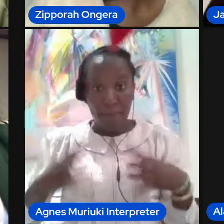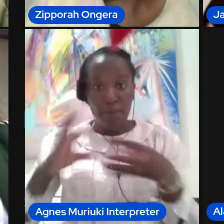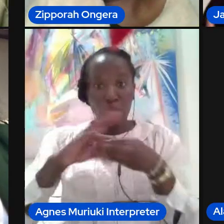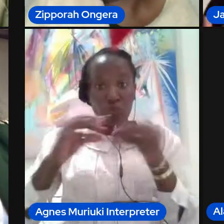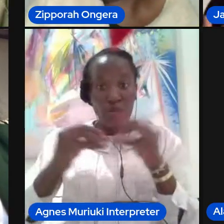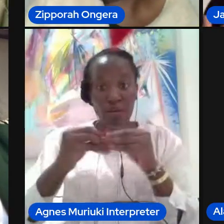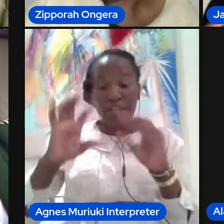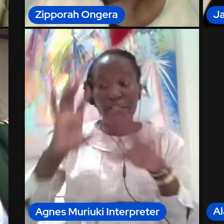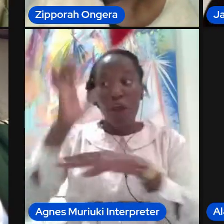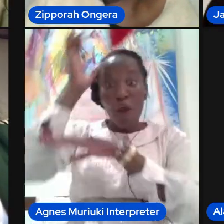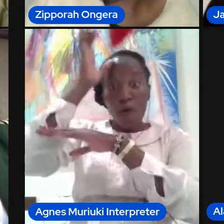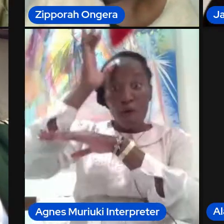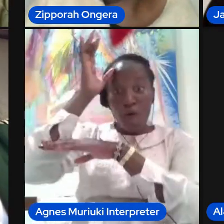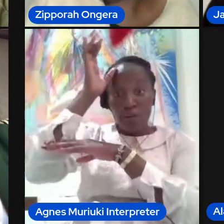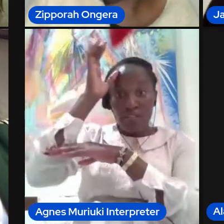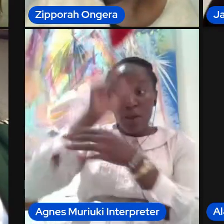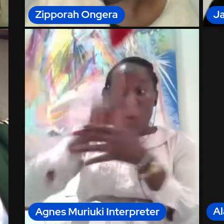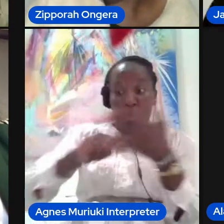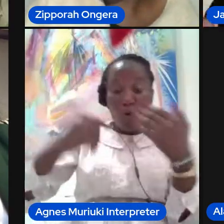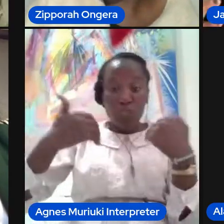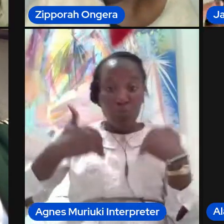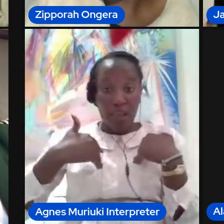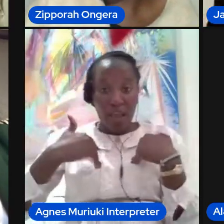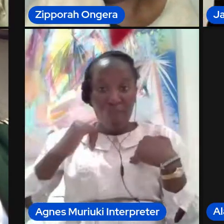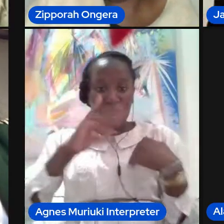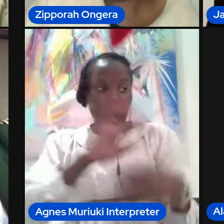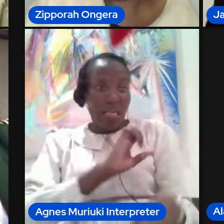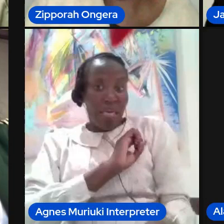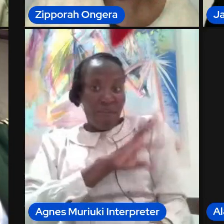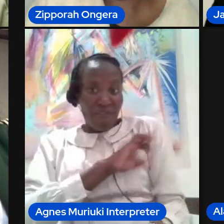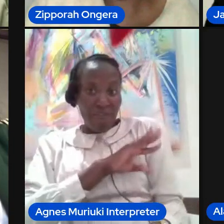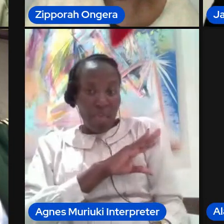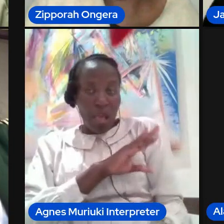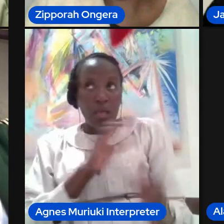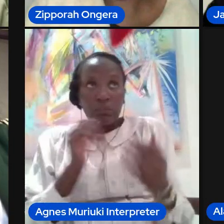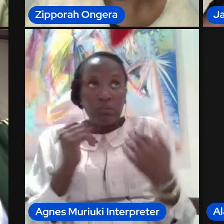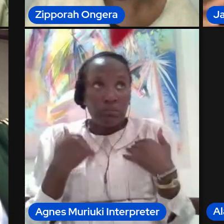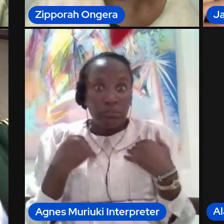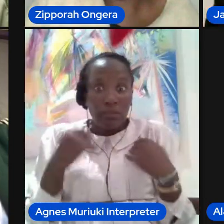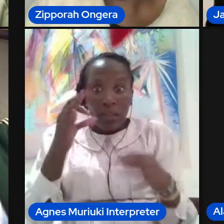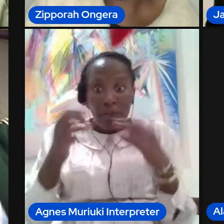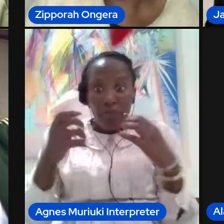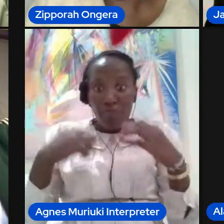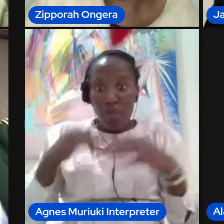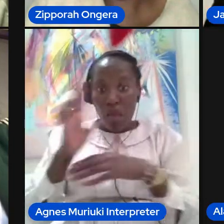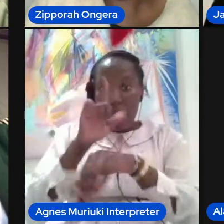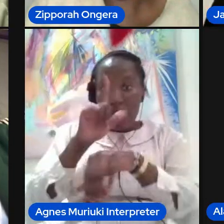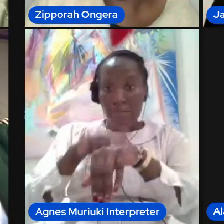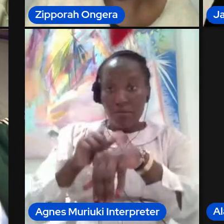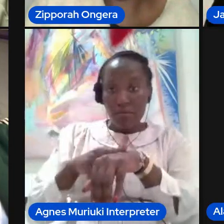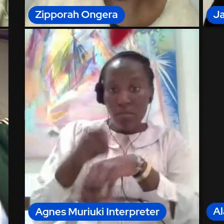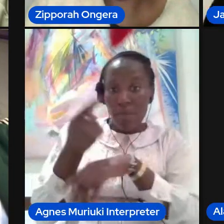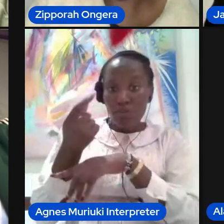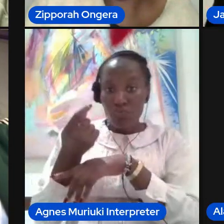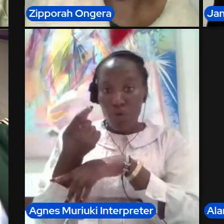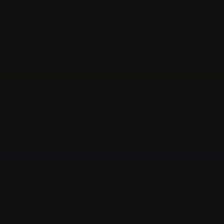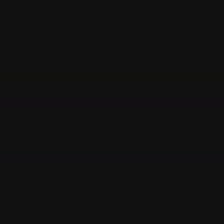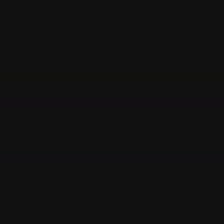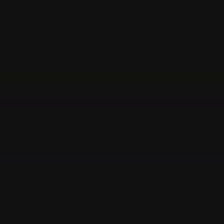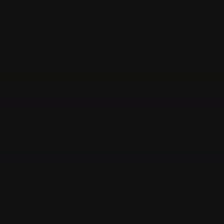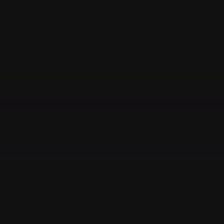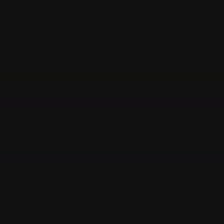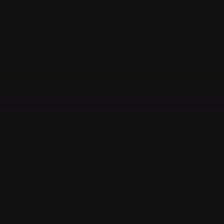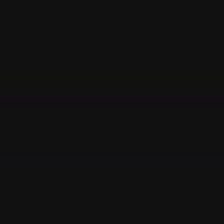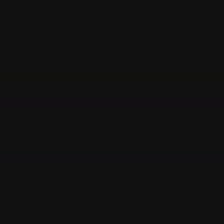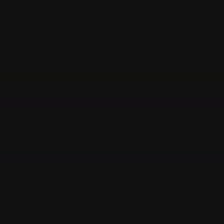of us, what we have is fear of, what if I spend a lot of time, energy, money creating this, and nobody